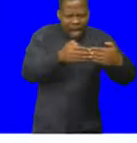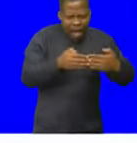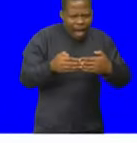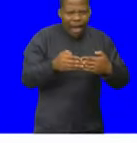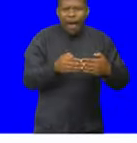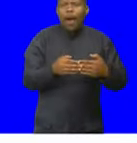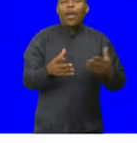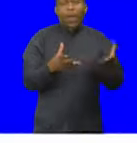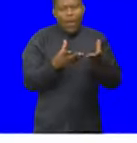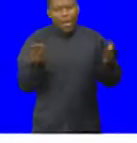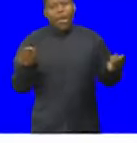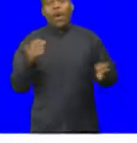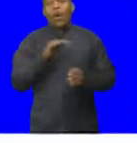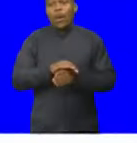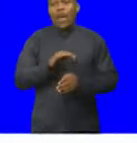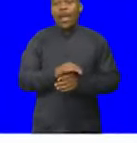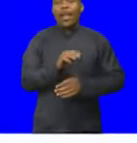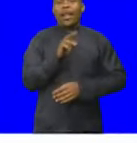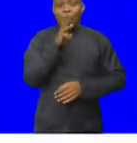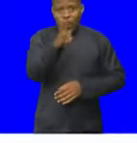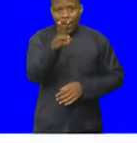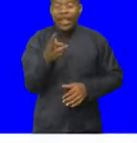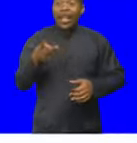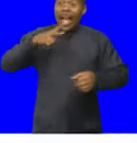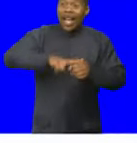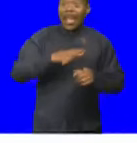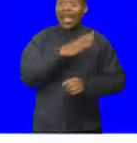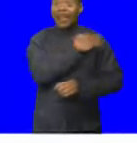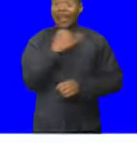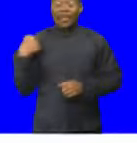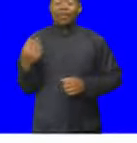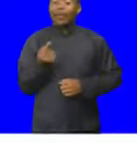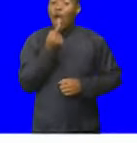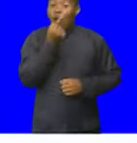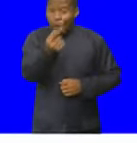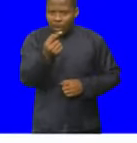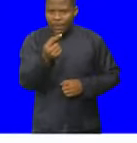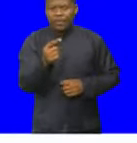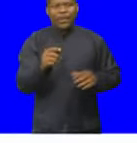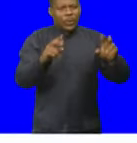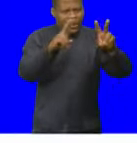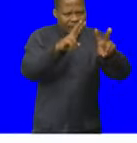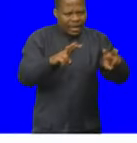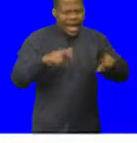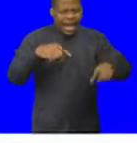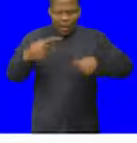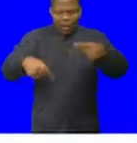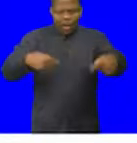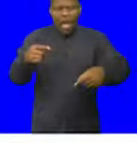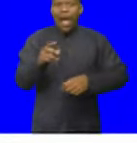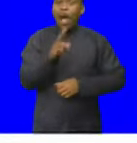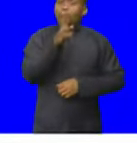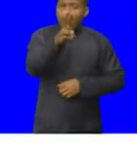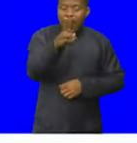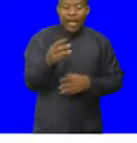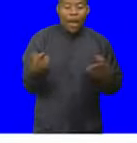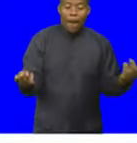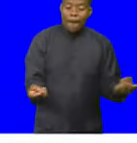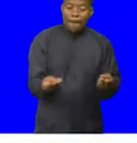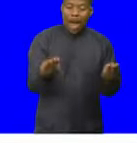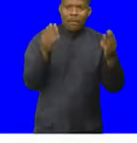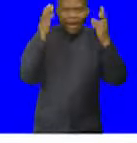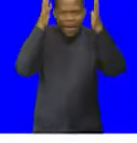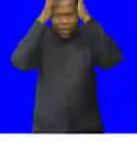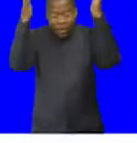ikulesinye setibhedlela dakuleli. Induna ithi litiko liyachubeka nokusicaphela lesimo. Ibese ikhuthaza sive semaSwati